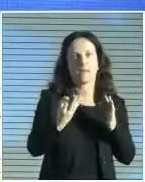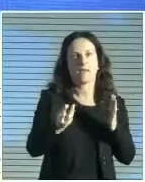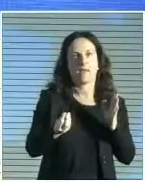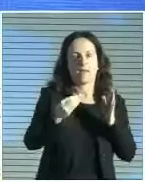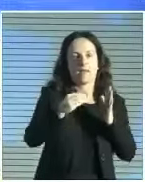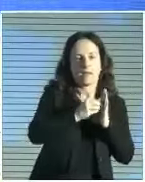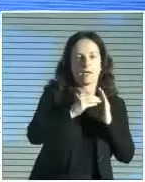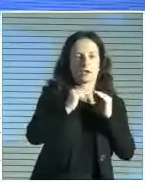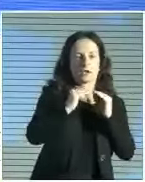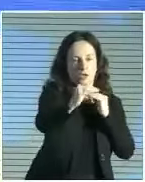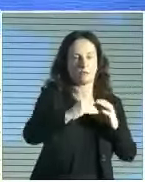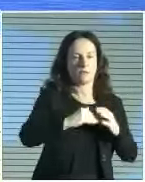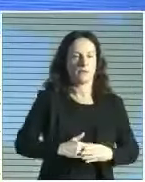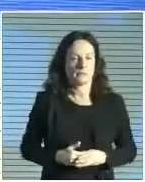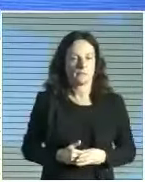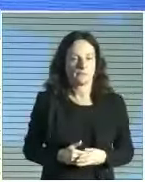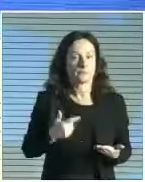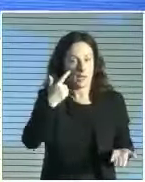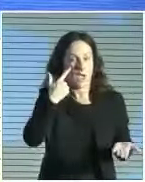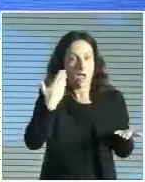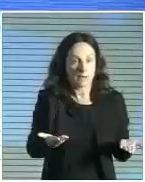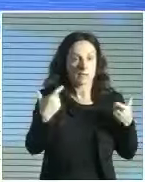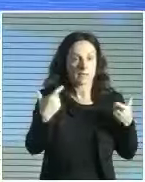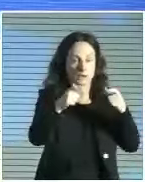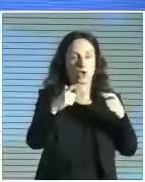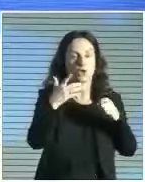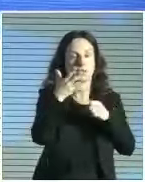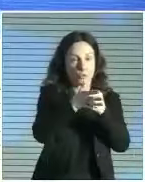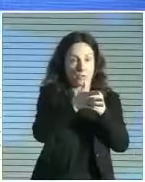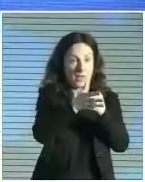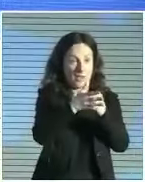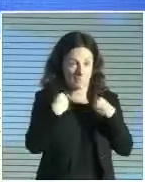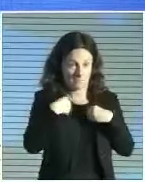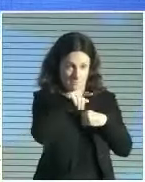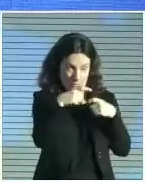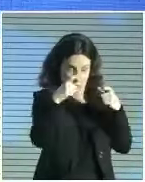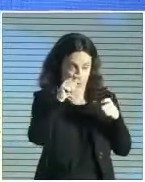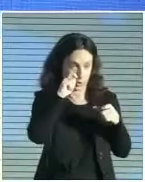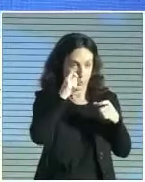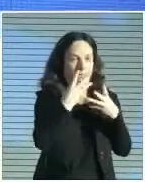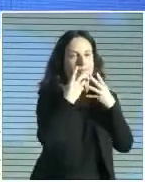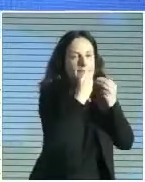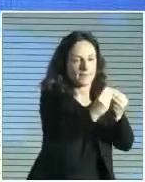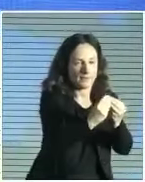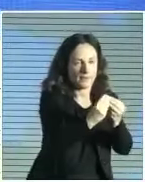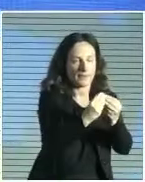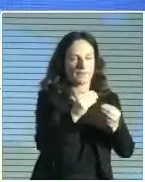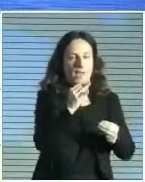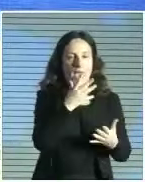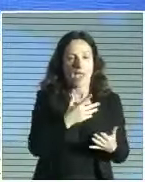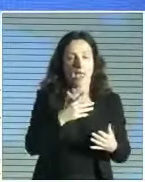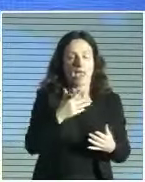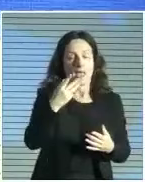what's going on there. I mean, we have in Mexico, we have 32 states. Some of them are on